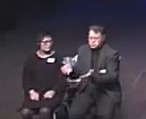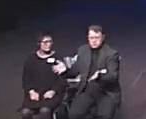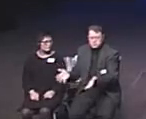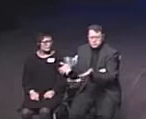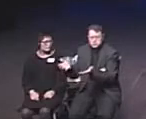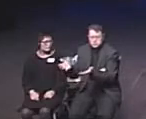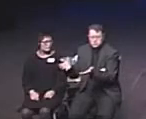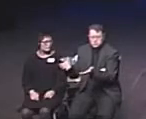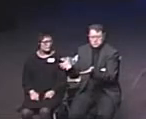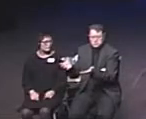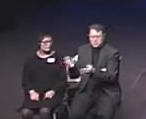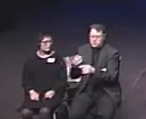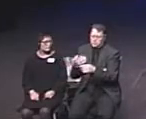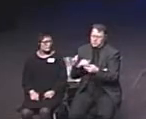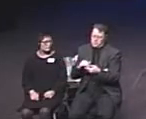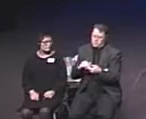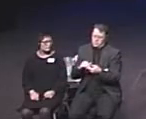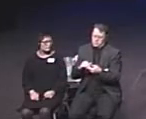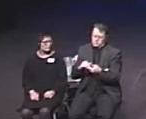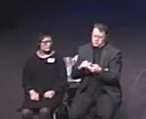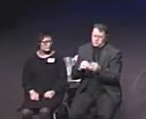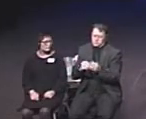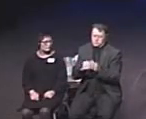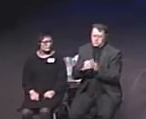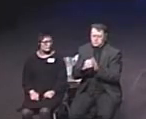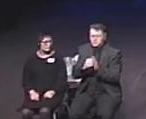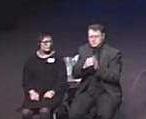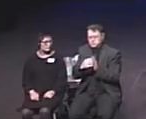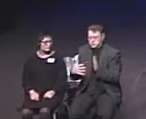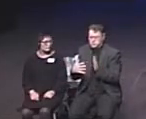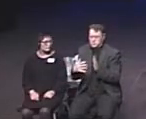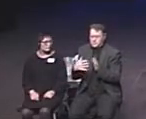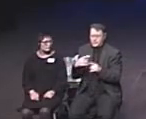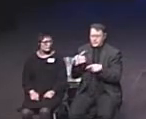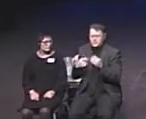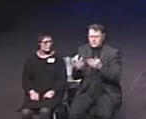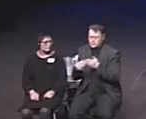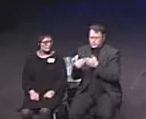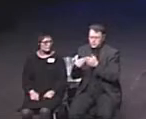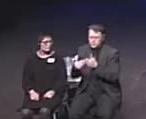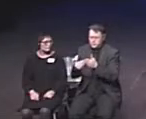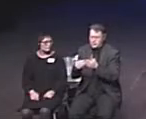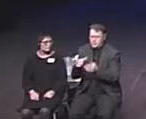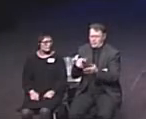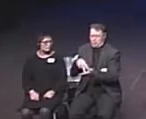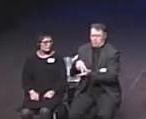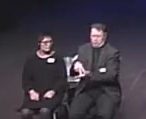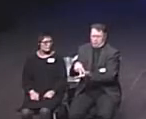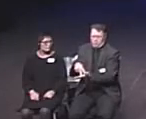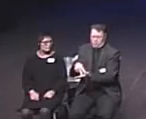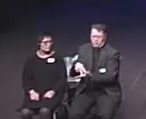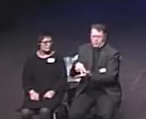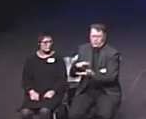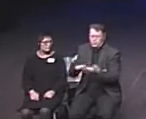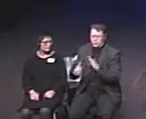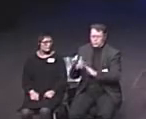so that it leads forward and they don't get stuck in how they talk to